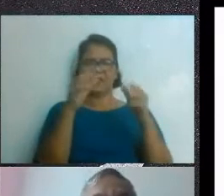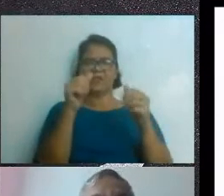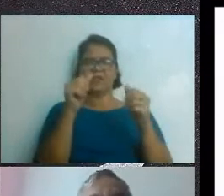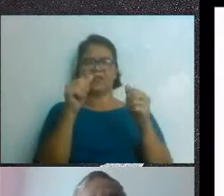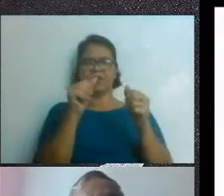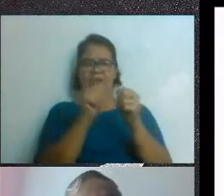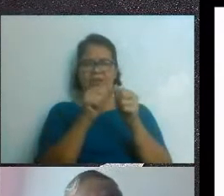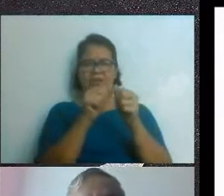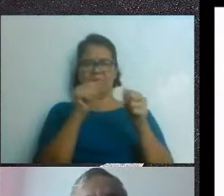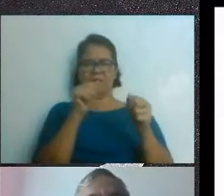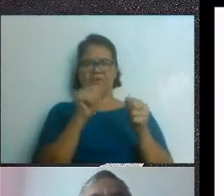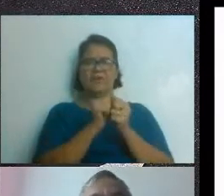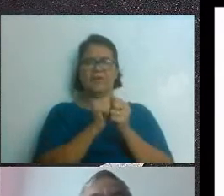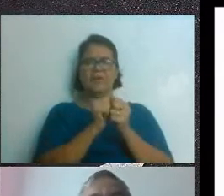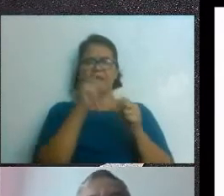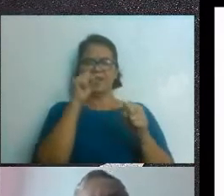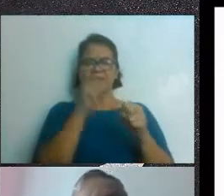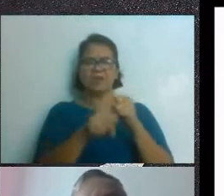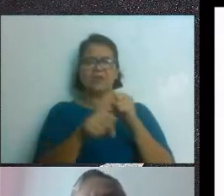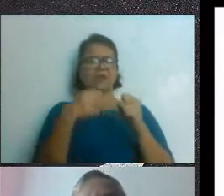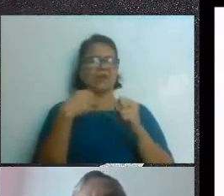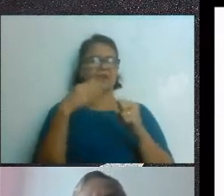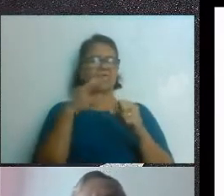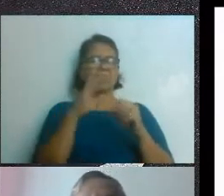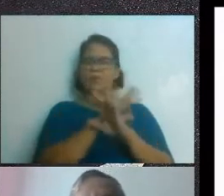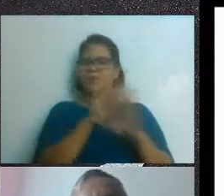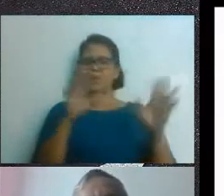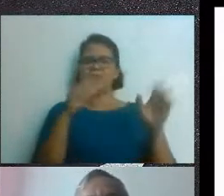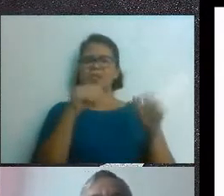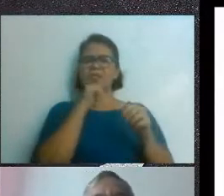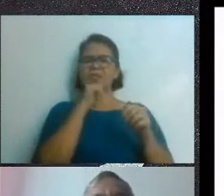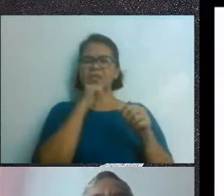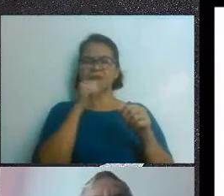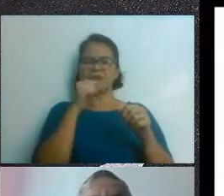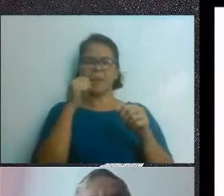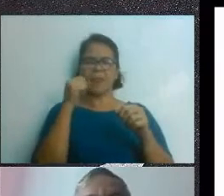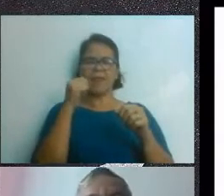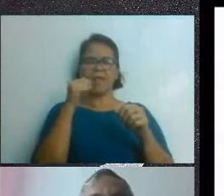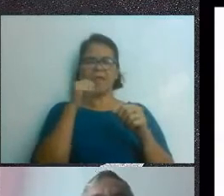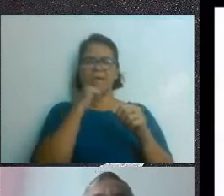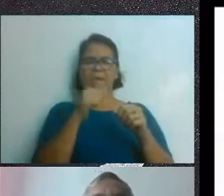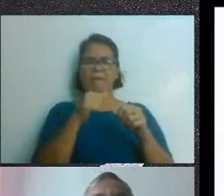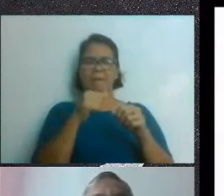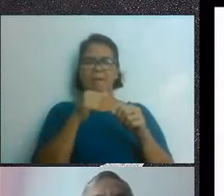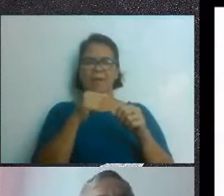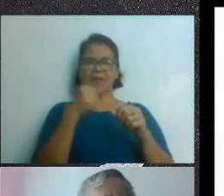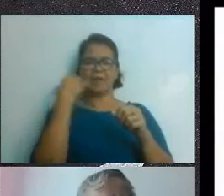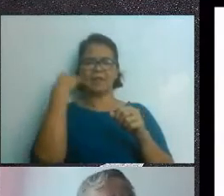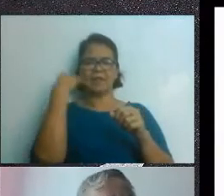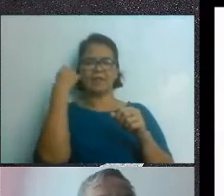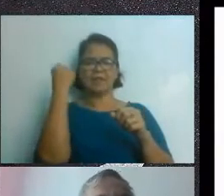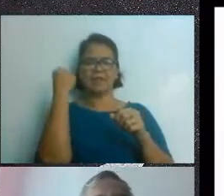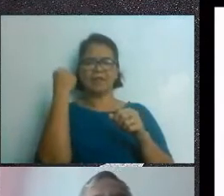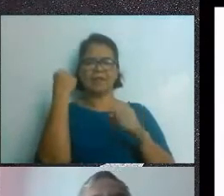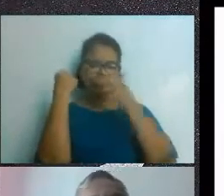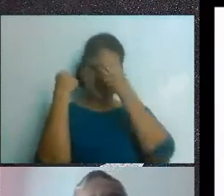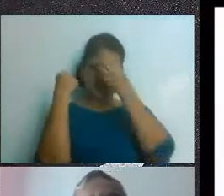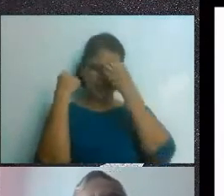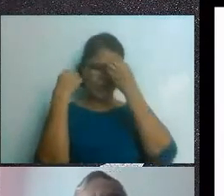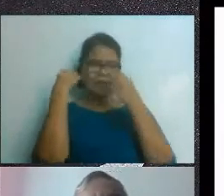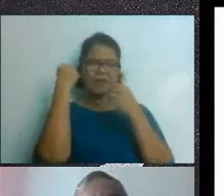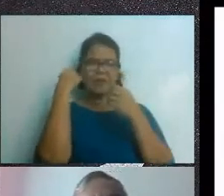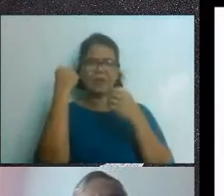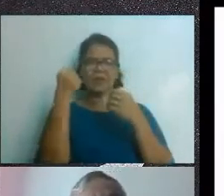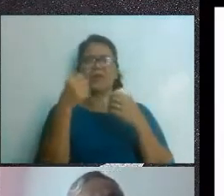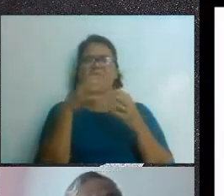So we will continue to pay attention to the curriculum review, improvement of the learning environment, teachers updating